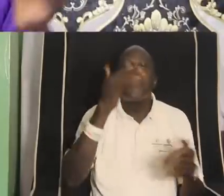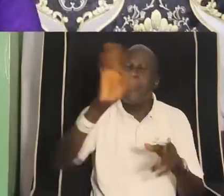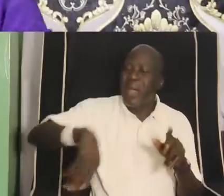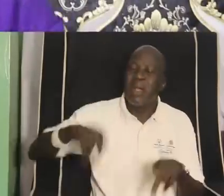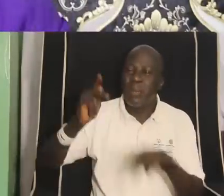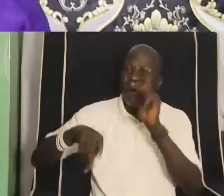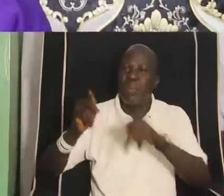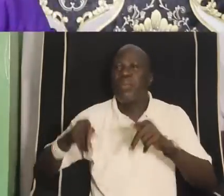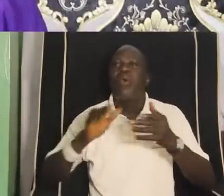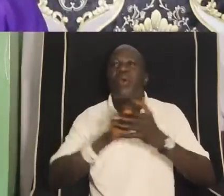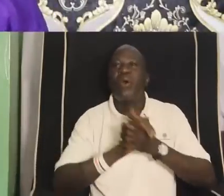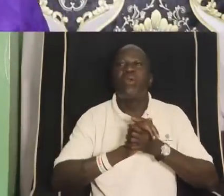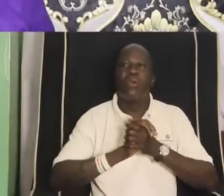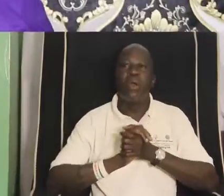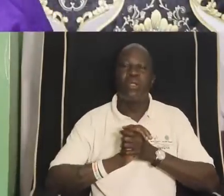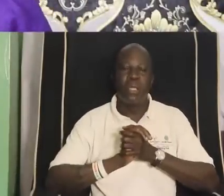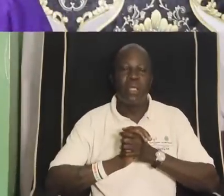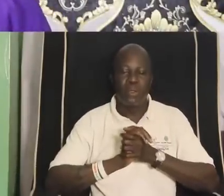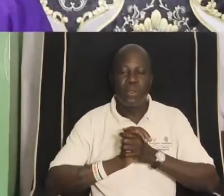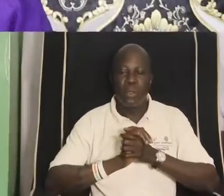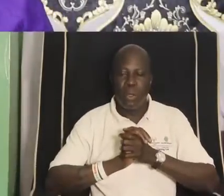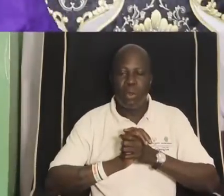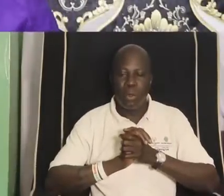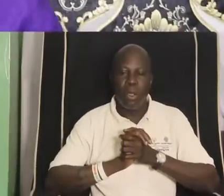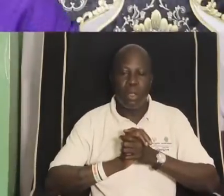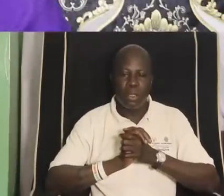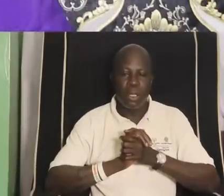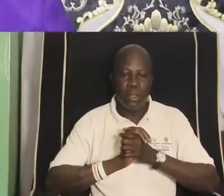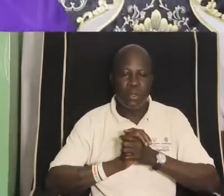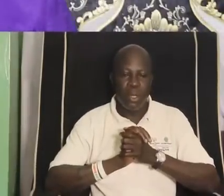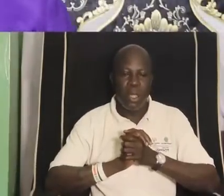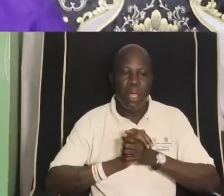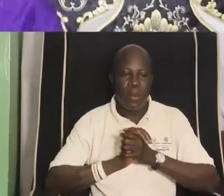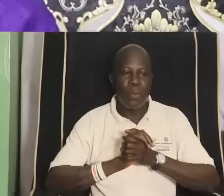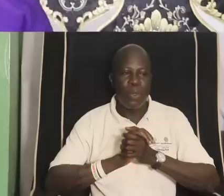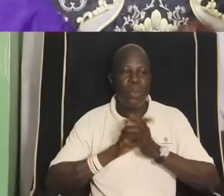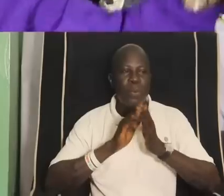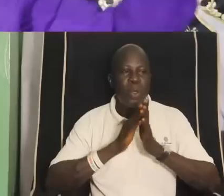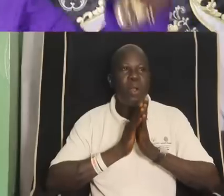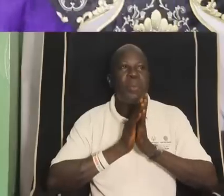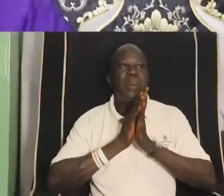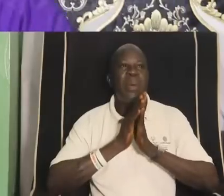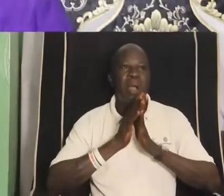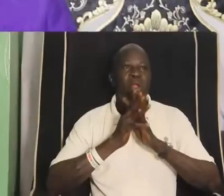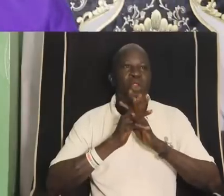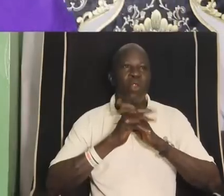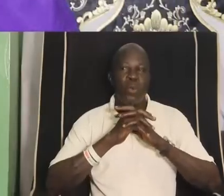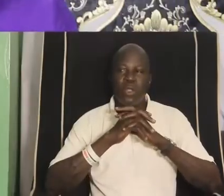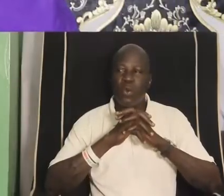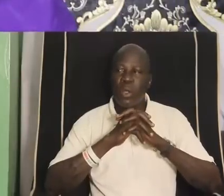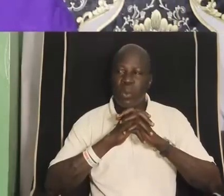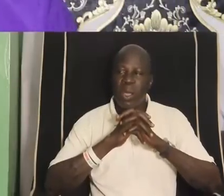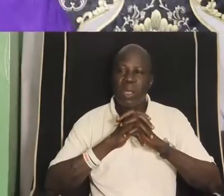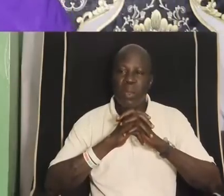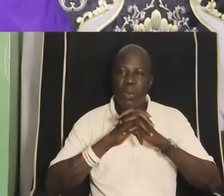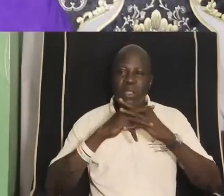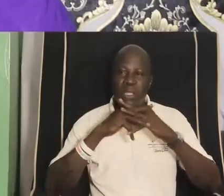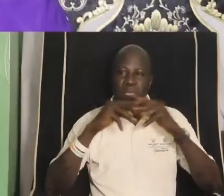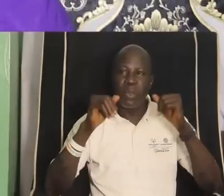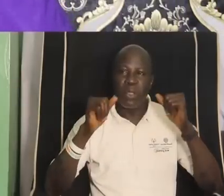back. Oh, yeah. Oh, Jesus. Oh, God, Jesus. Oh, God, Jesus. Oh, Jesus. Oh,